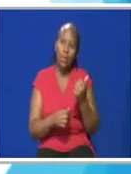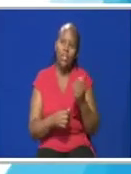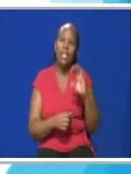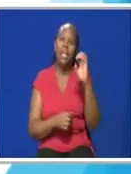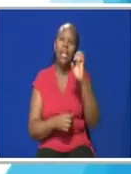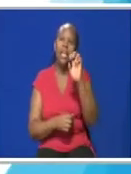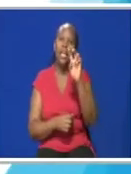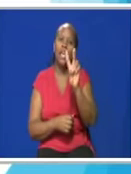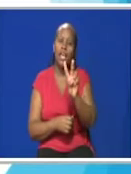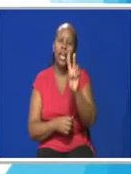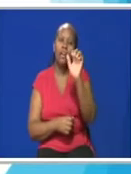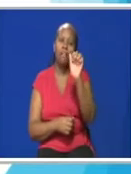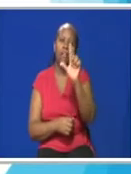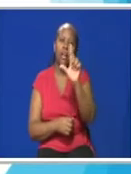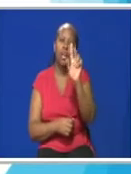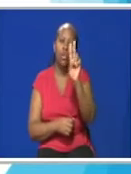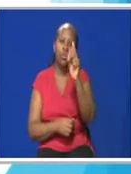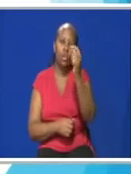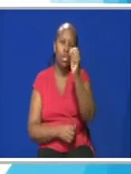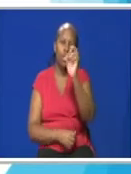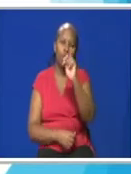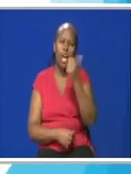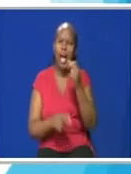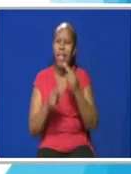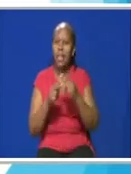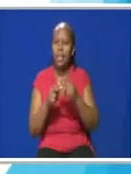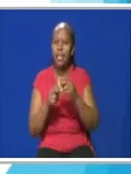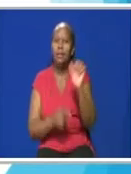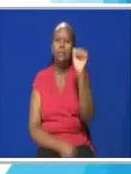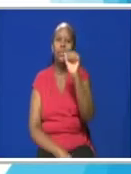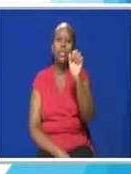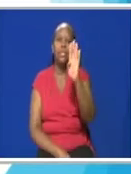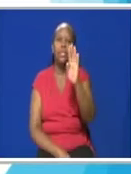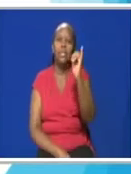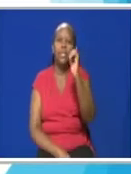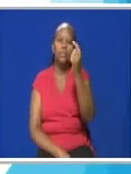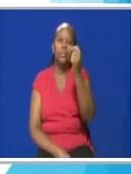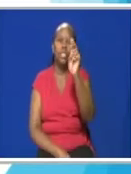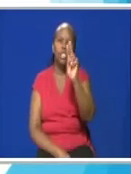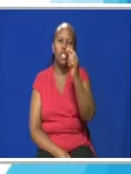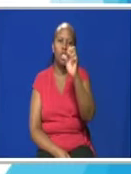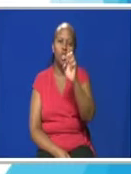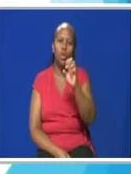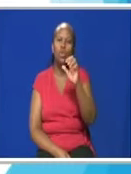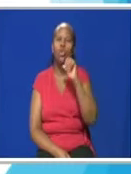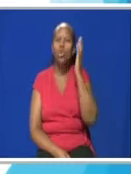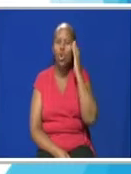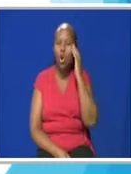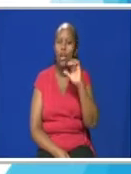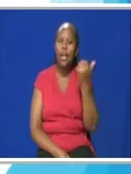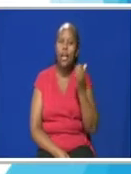have evaluation, which we can also call substitution. You substitute the known and the